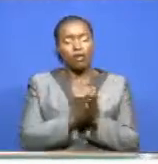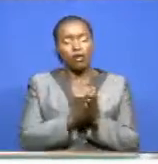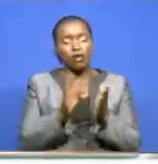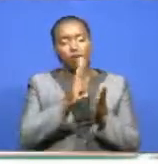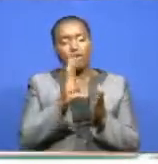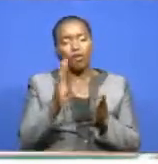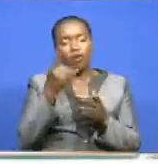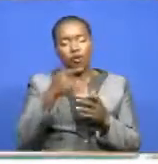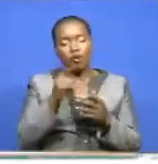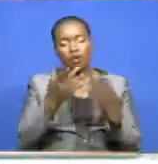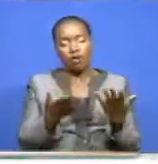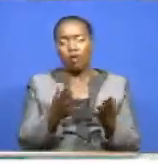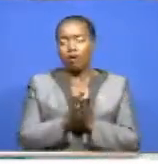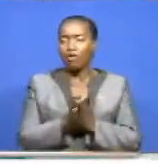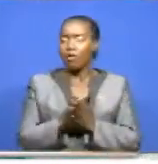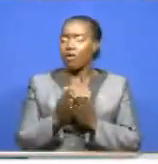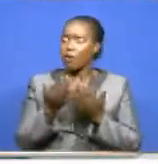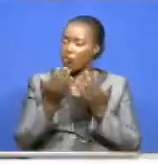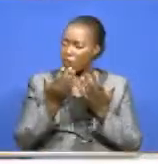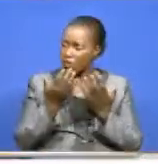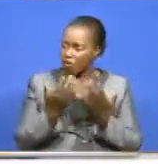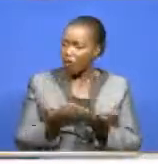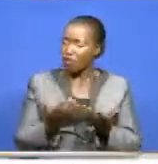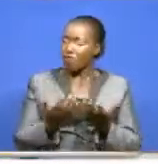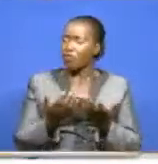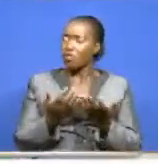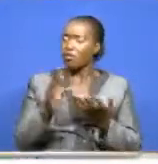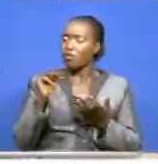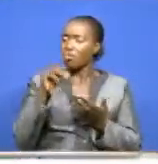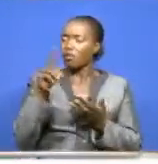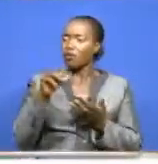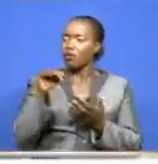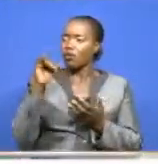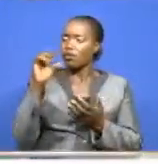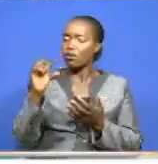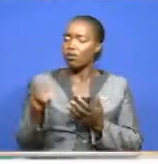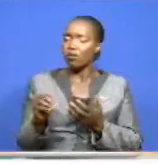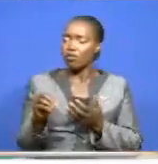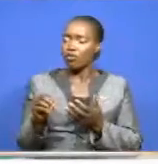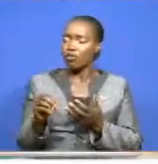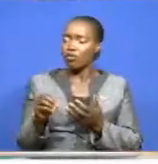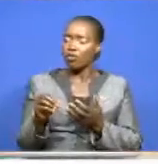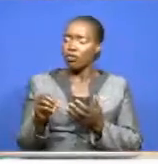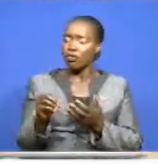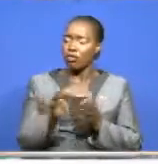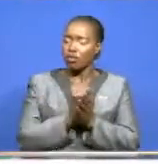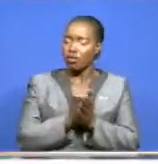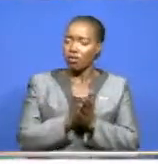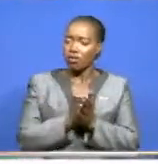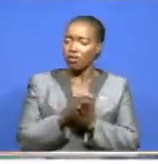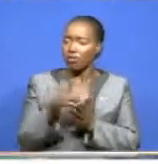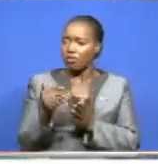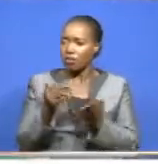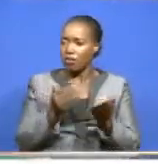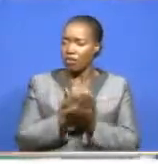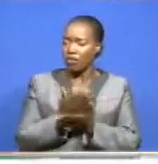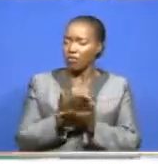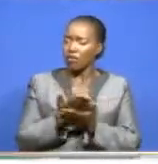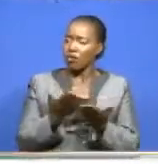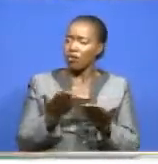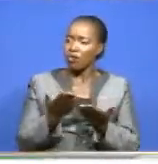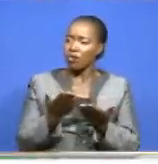right now? You see, Punguza Mizigo and the BBI and Okoa Kenya, which I was part of, you are right,